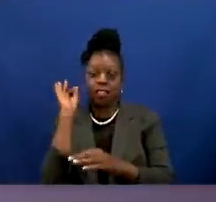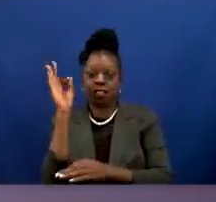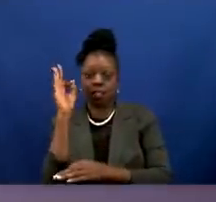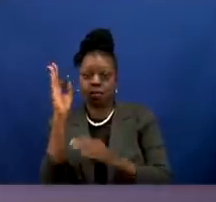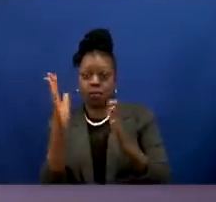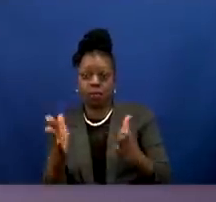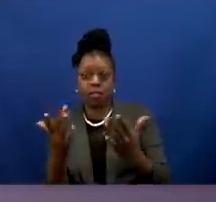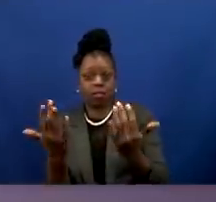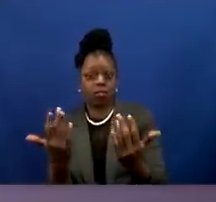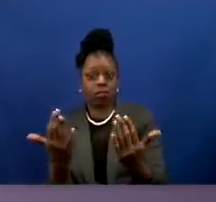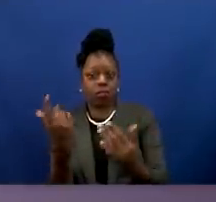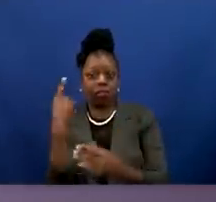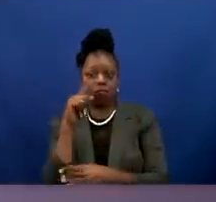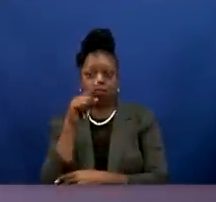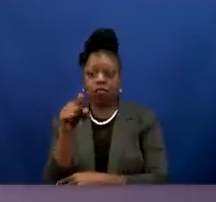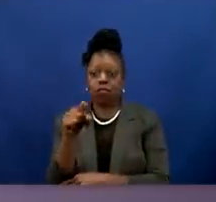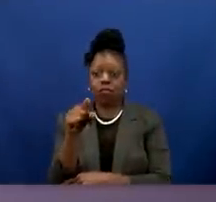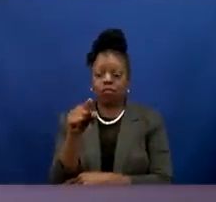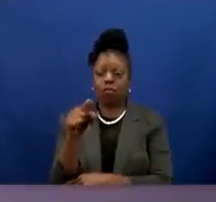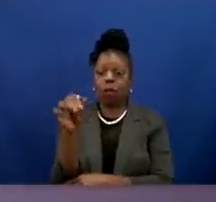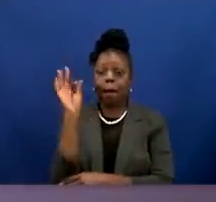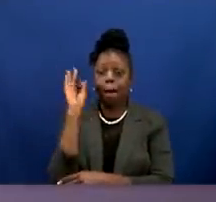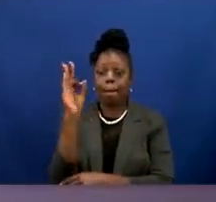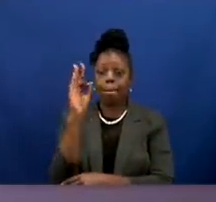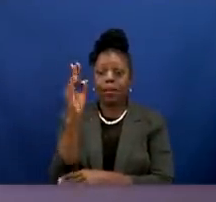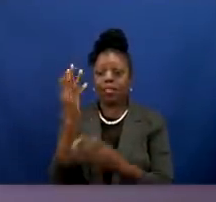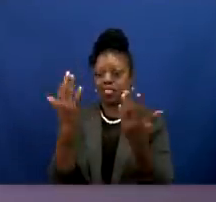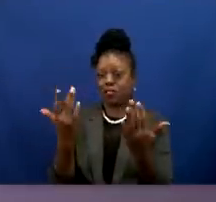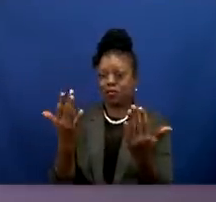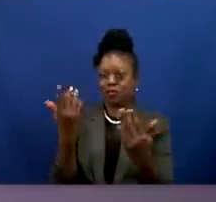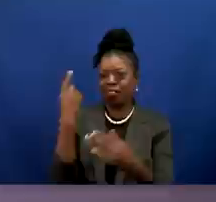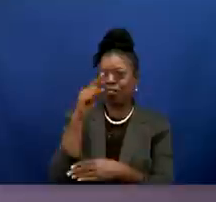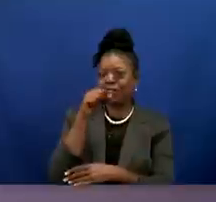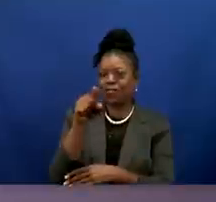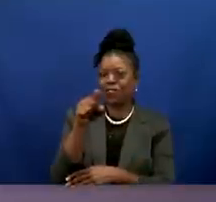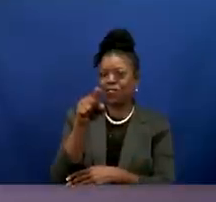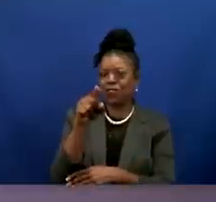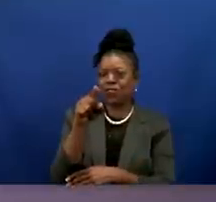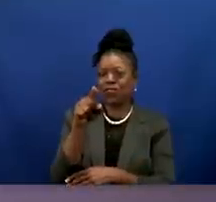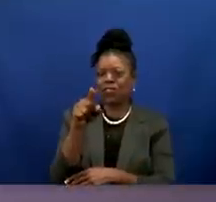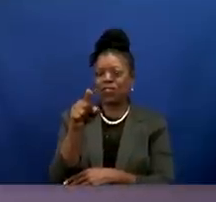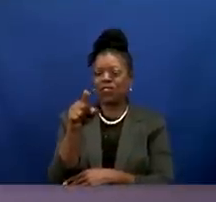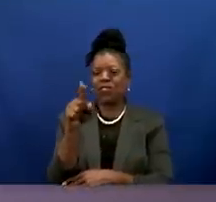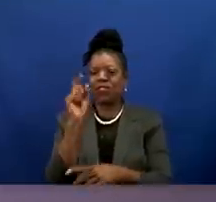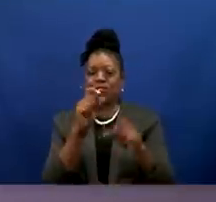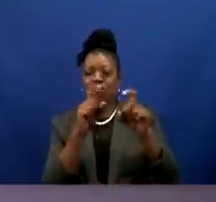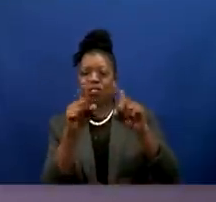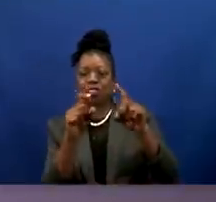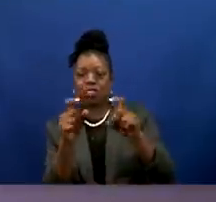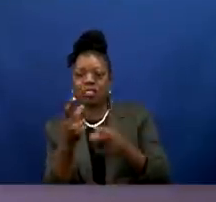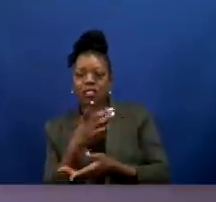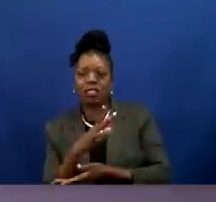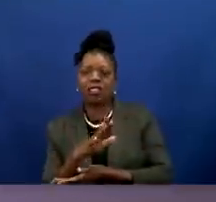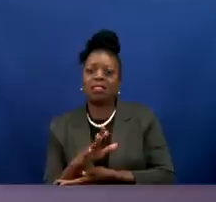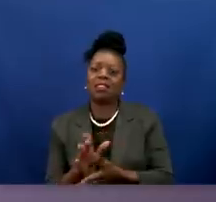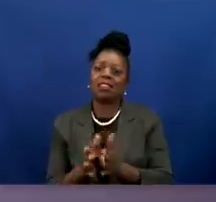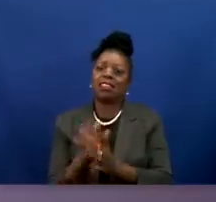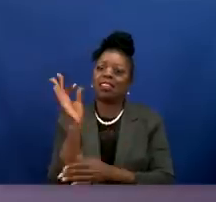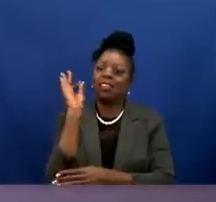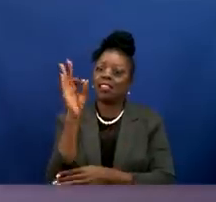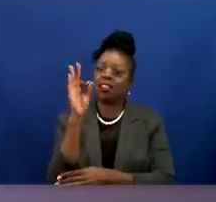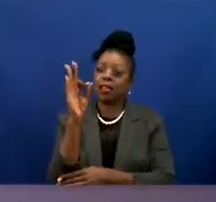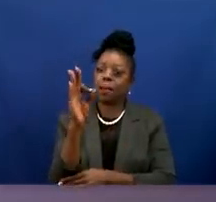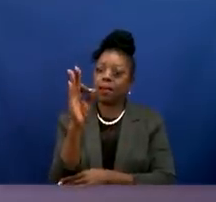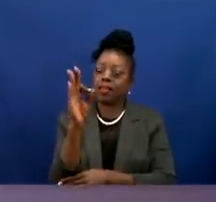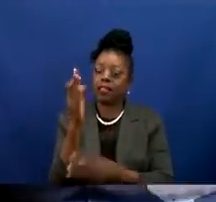you? Is the pastor waiting on you? Ask them. If they say no, say praise the Lord.